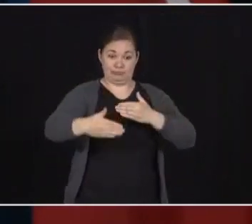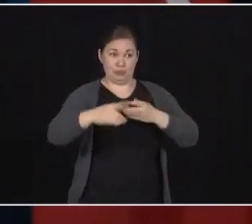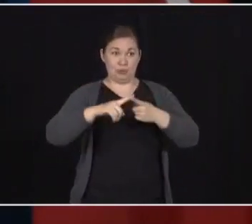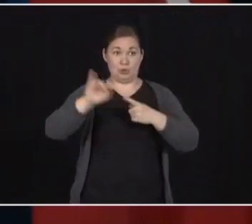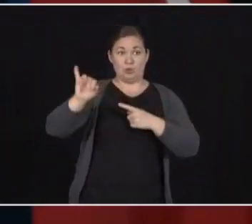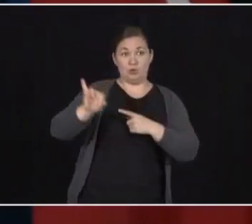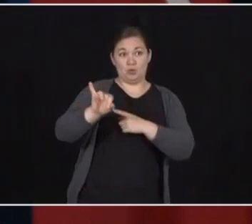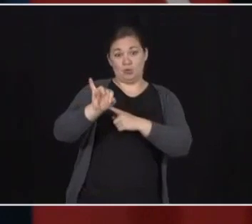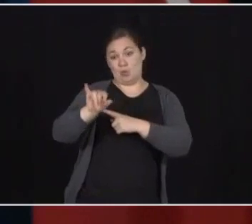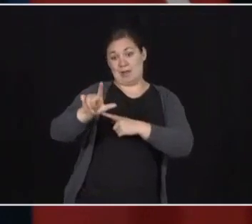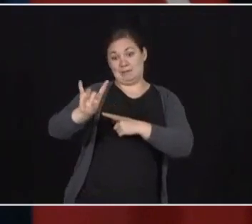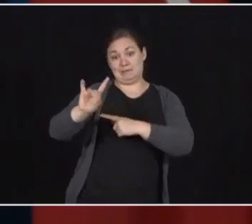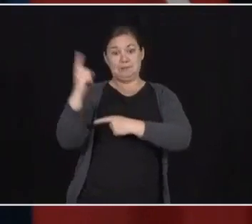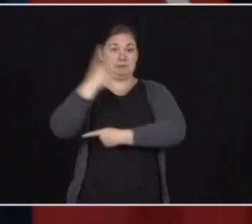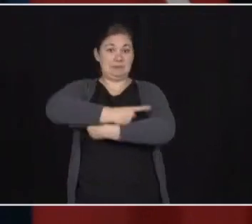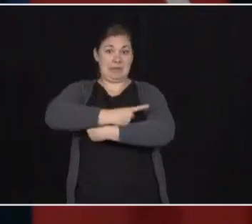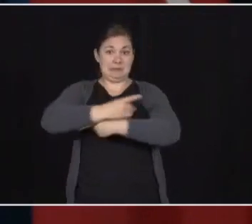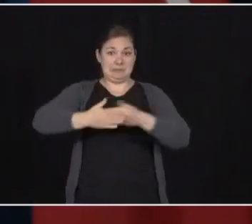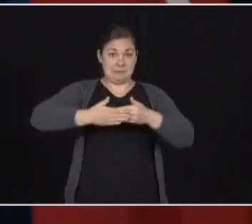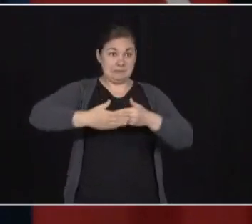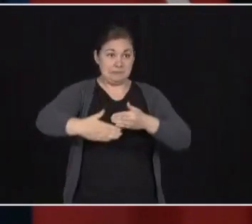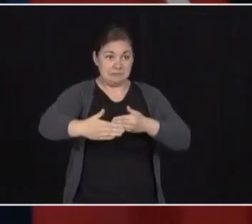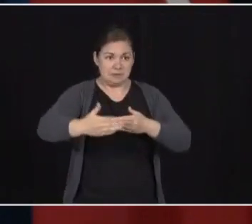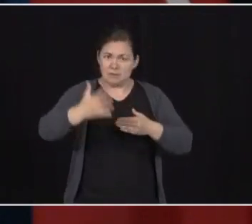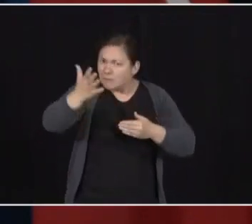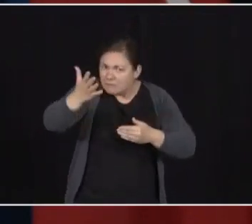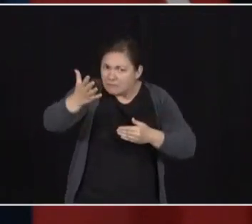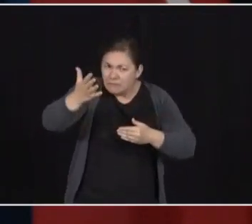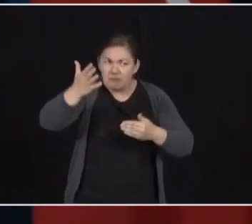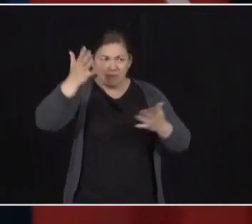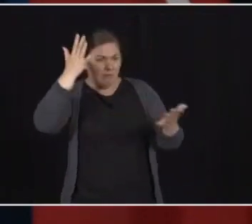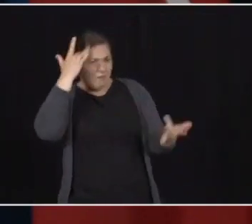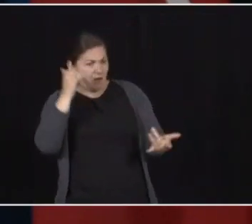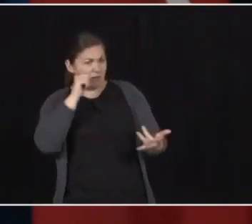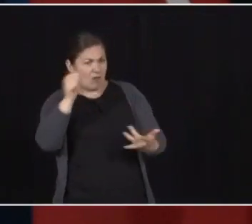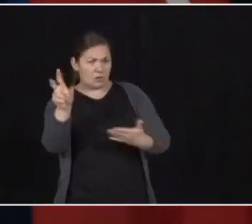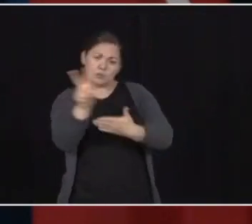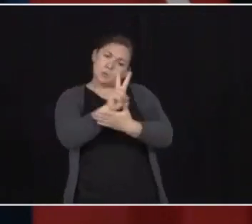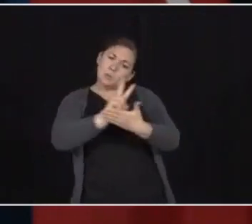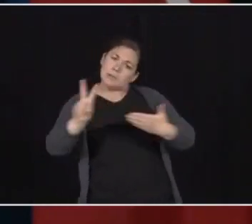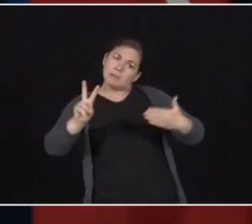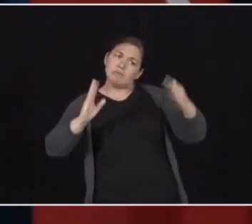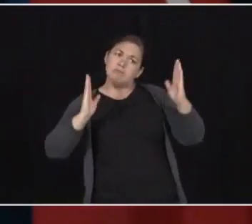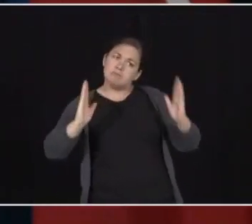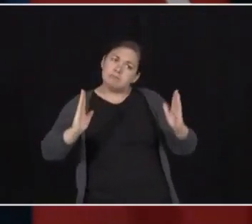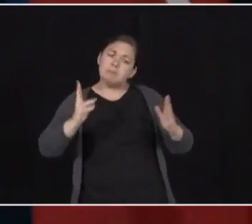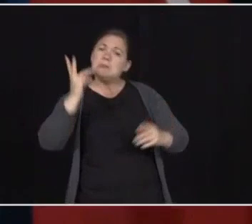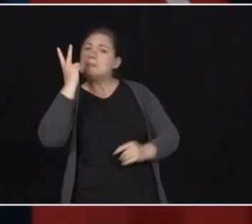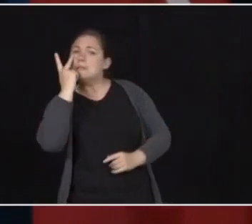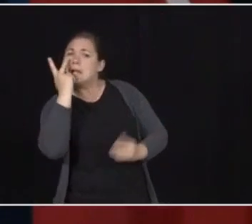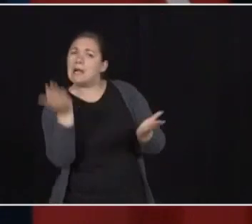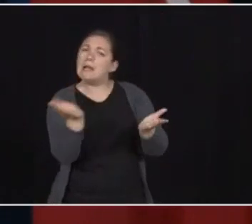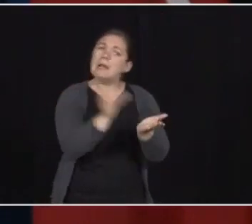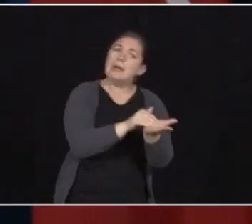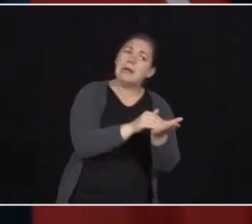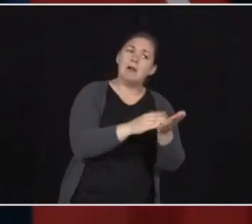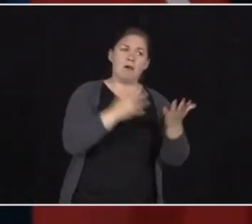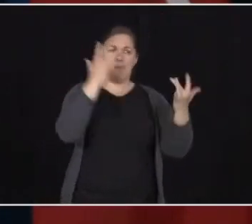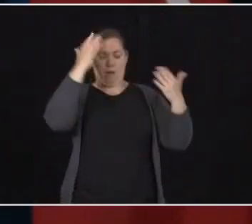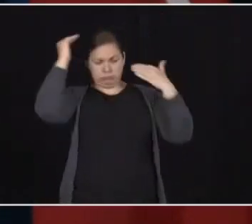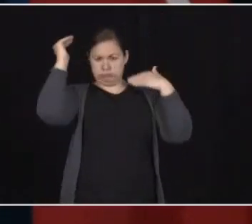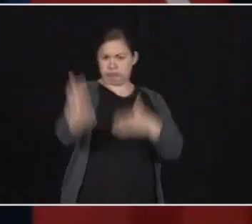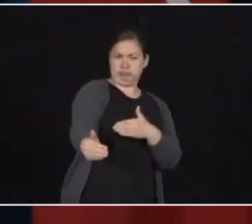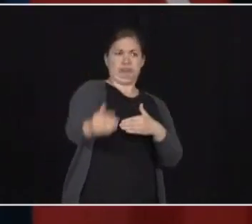the thinking behind that, because why don't you just do it for 2 weeks and then see, instead of going for this blanket 28-day